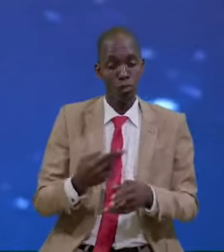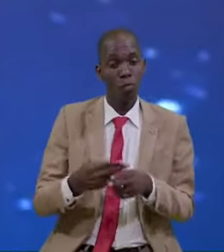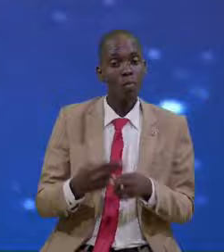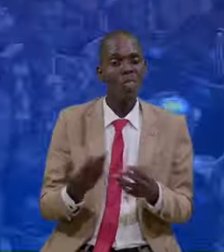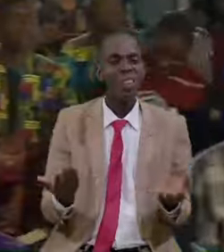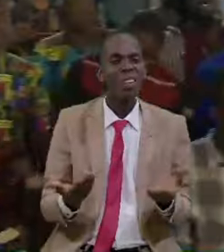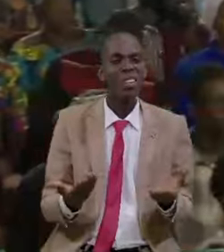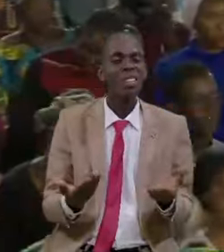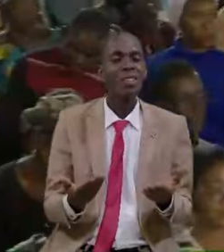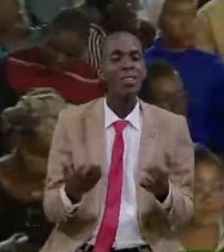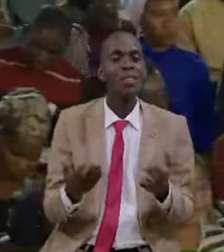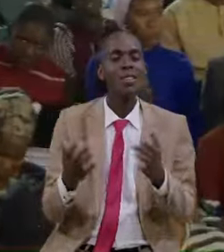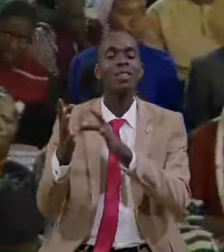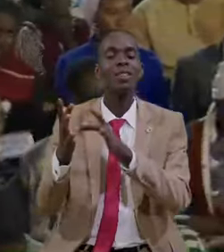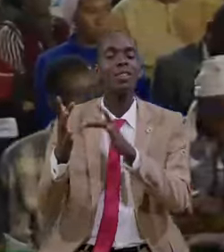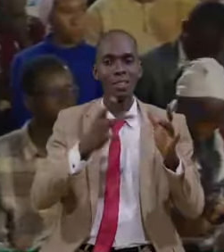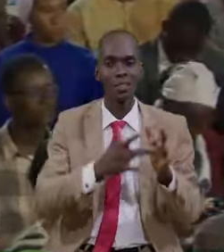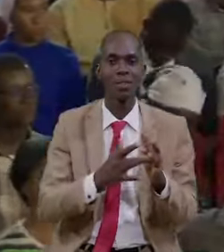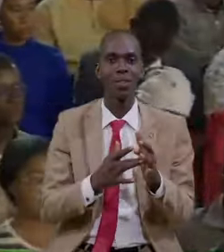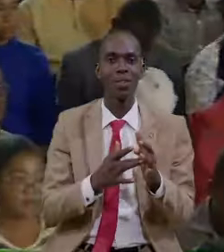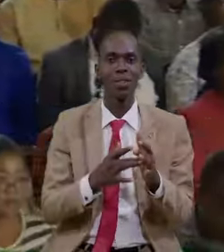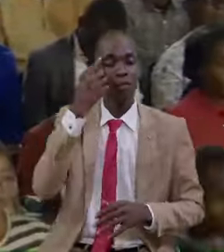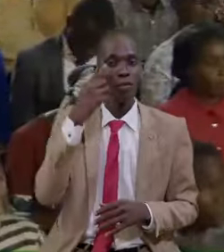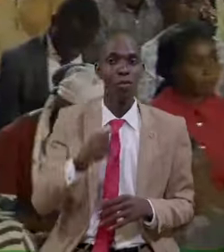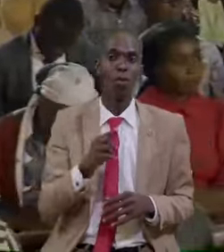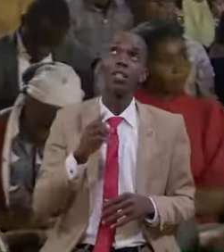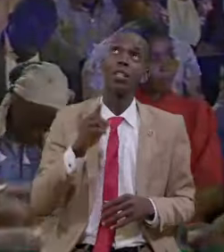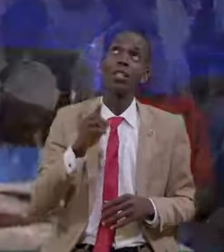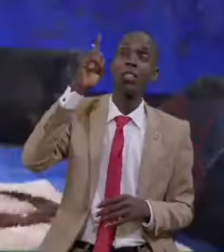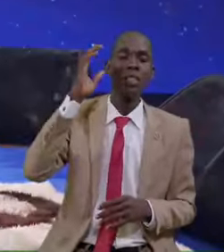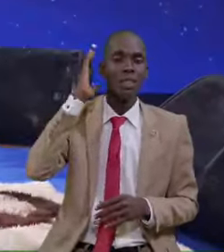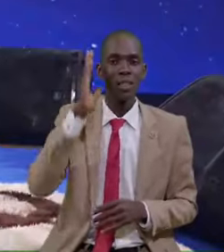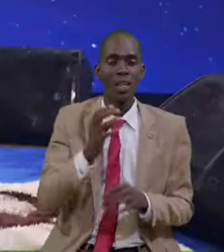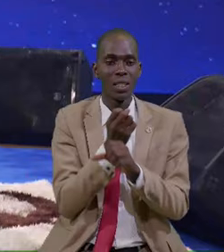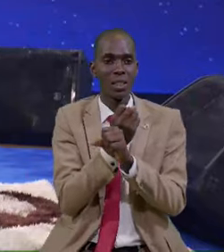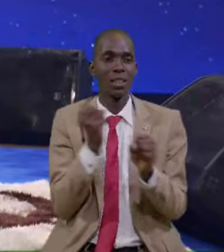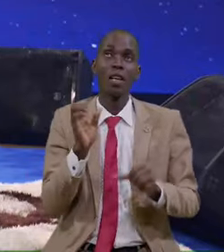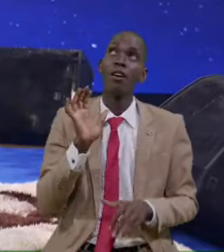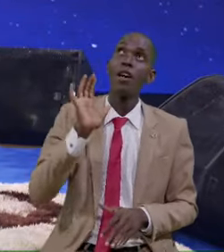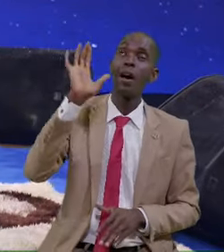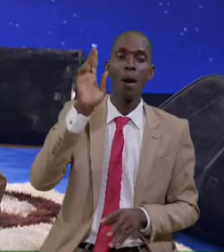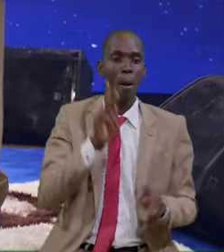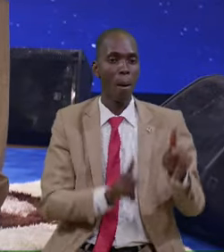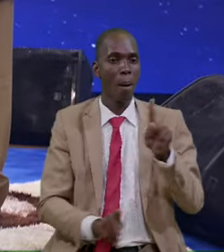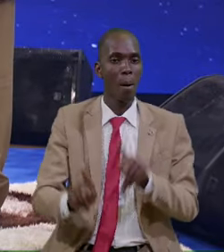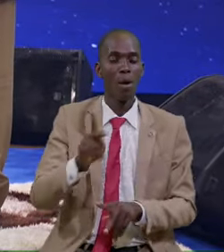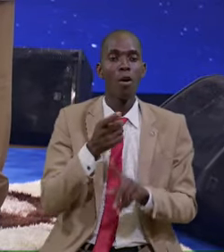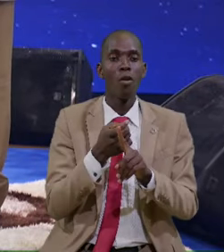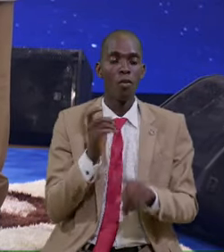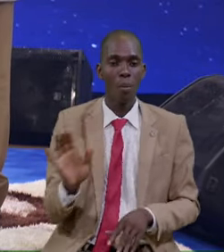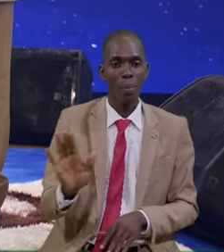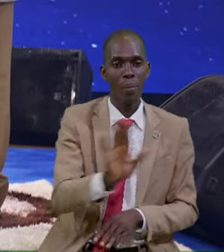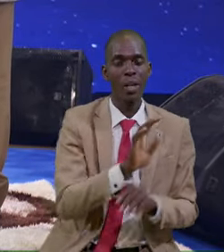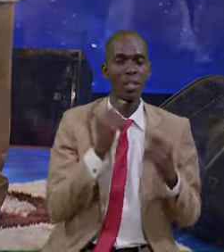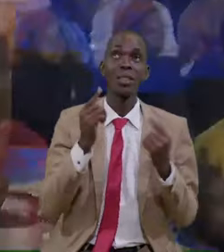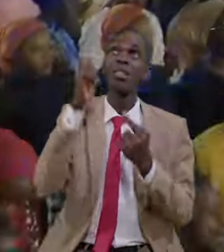call his name Jesus, for he shall save his people from their sins. He has come